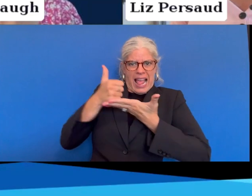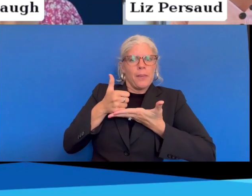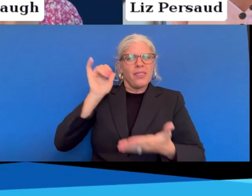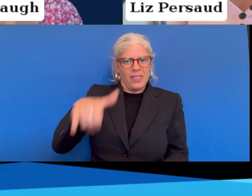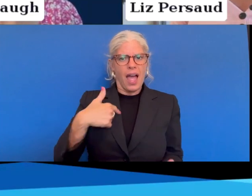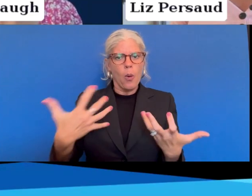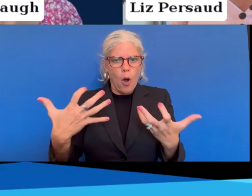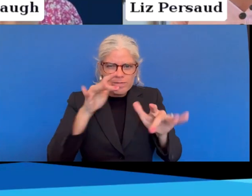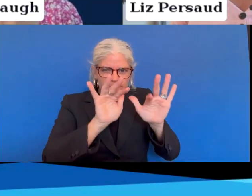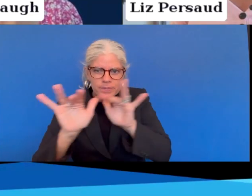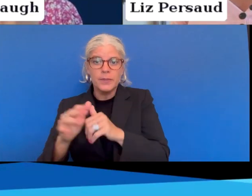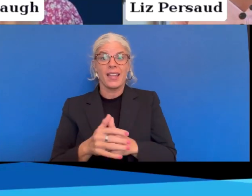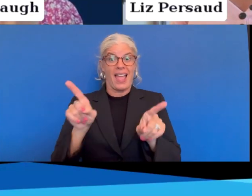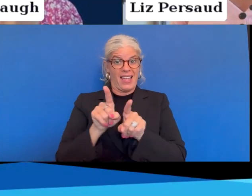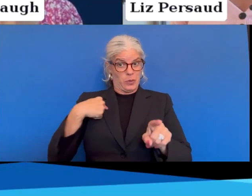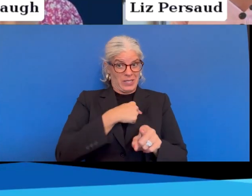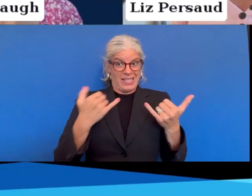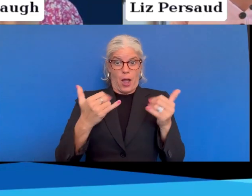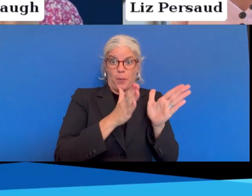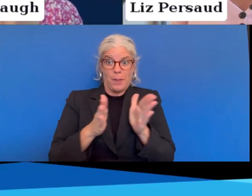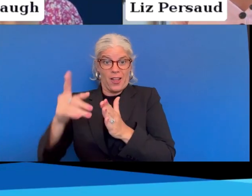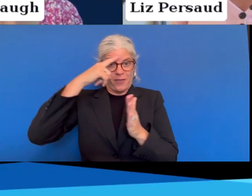that sense of redirecting.